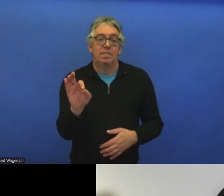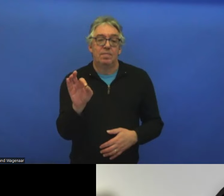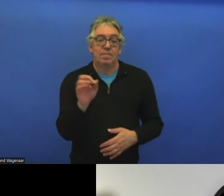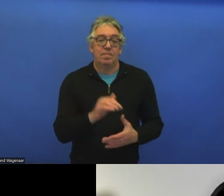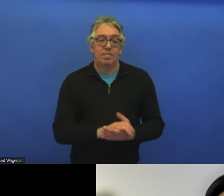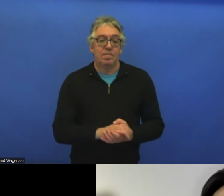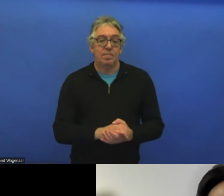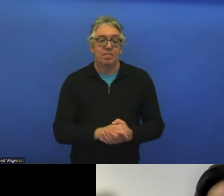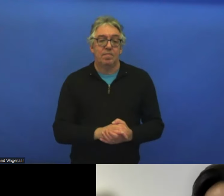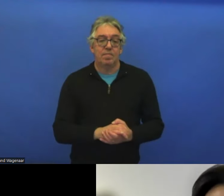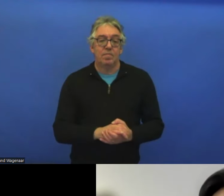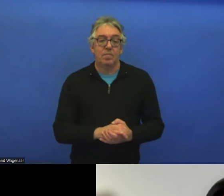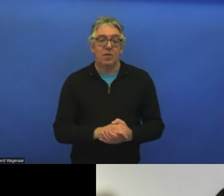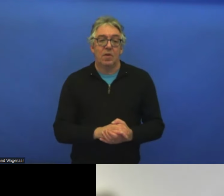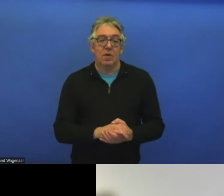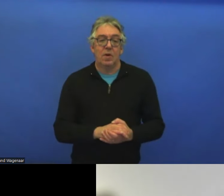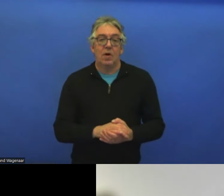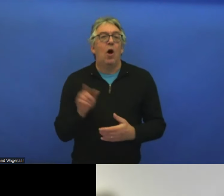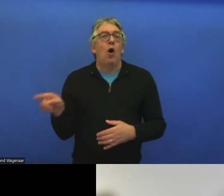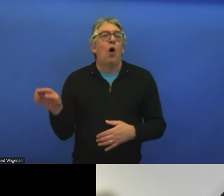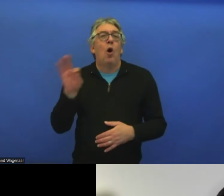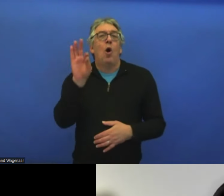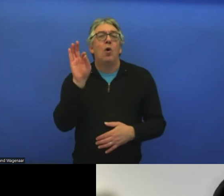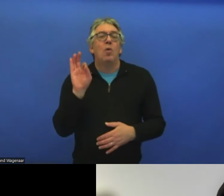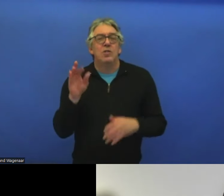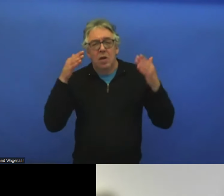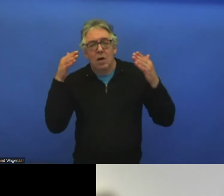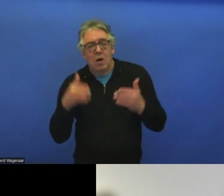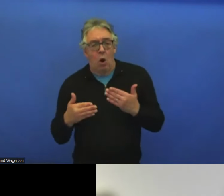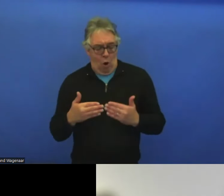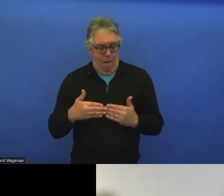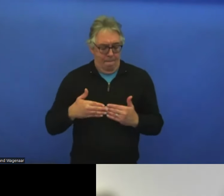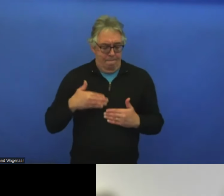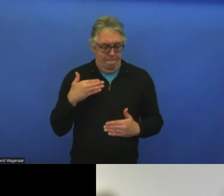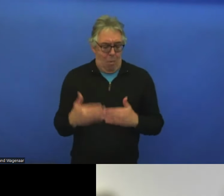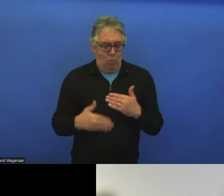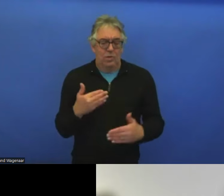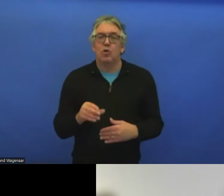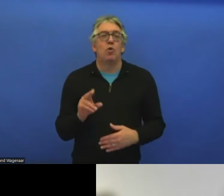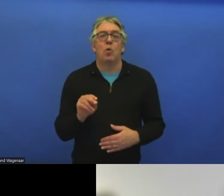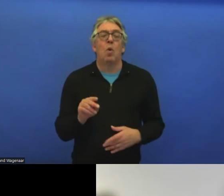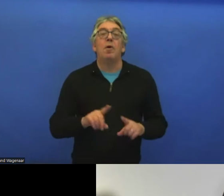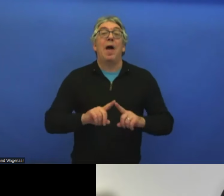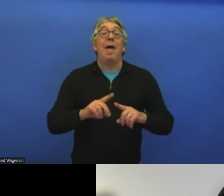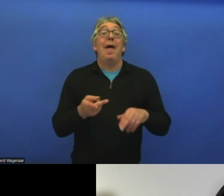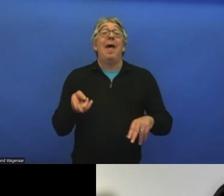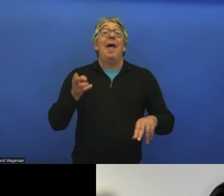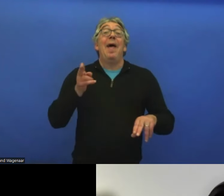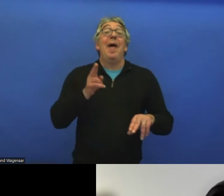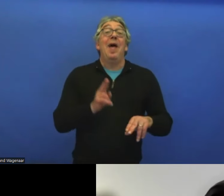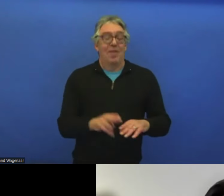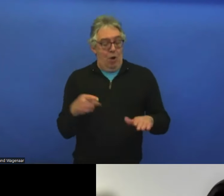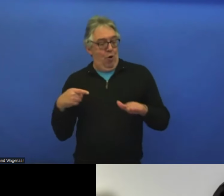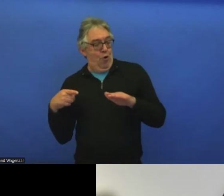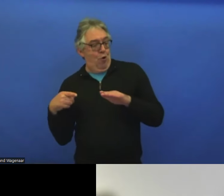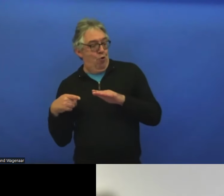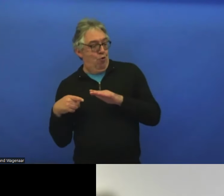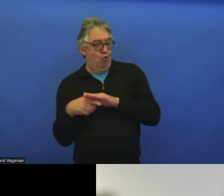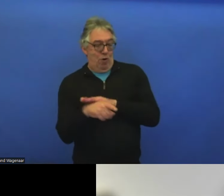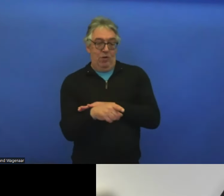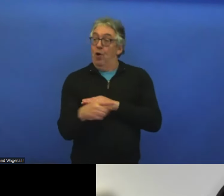is less about the procedural standard, but when there are human rights violations against refugees